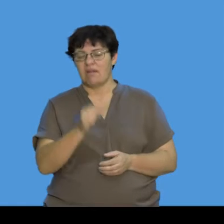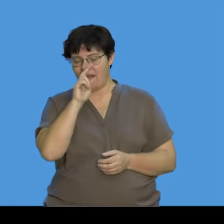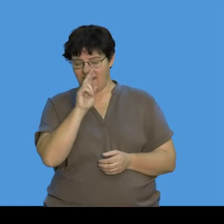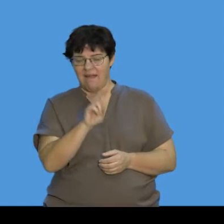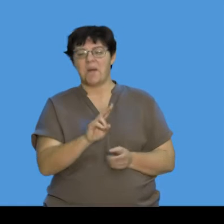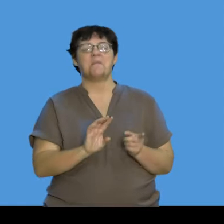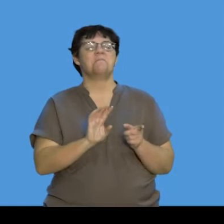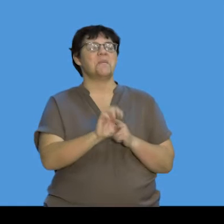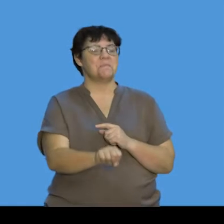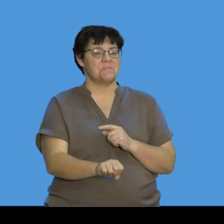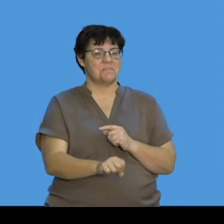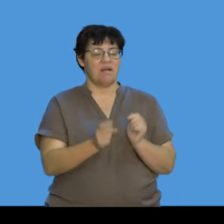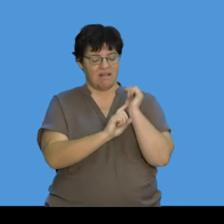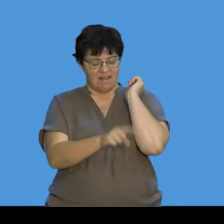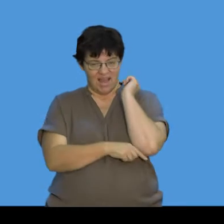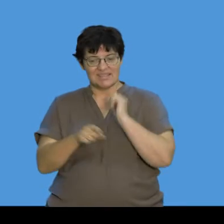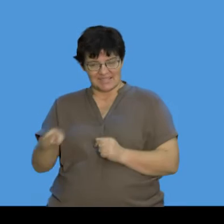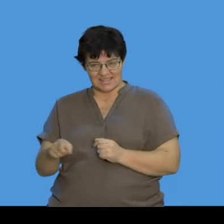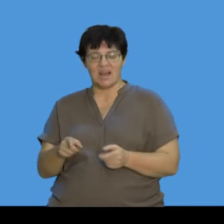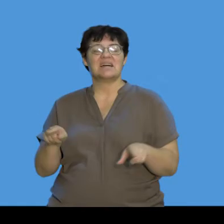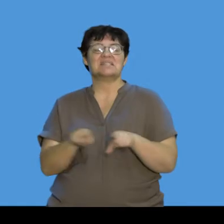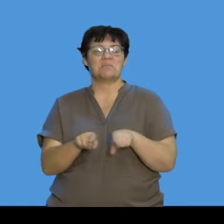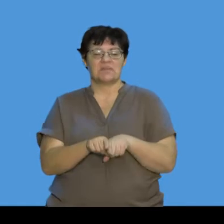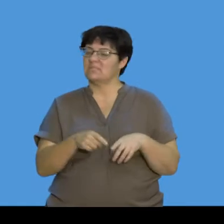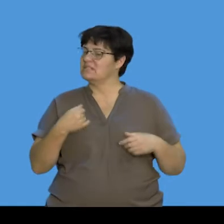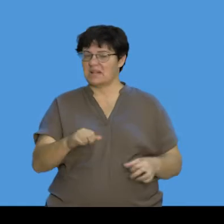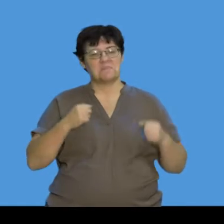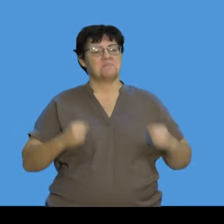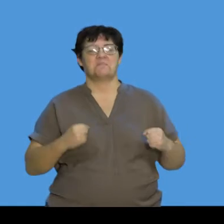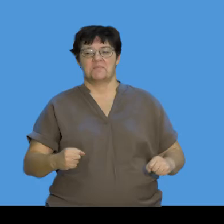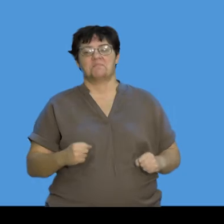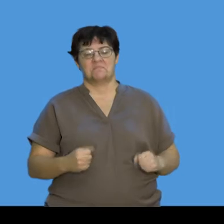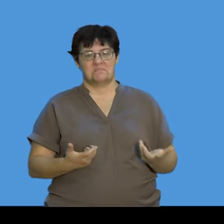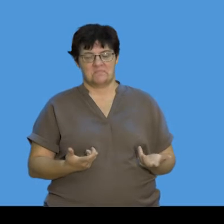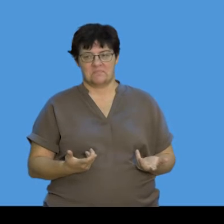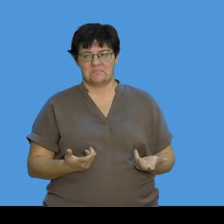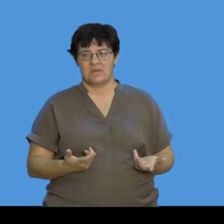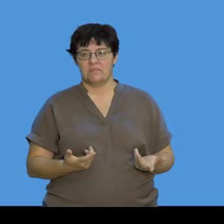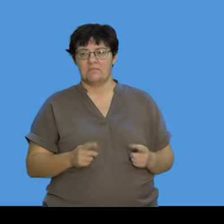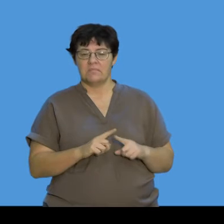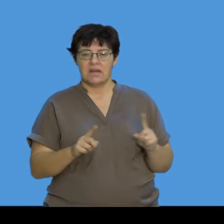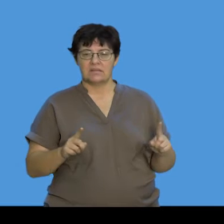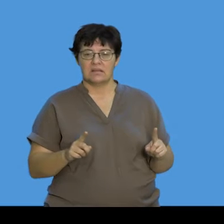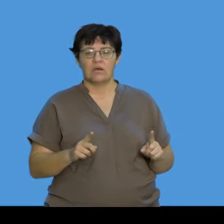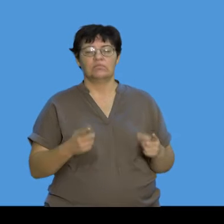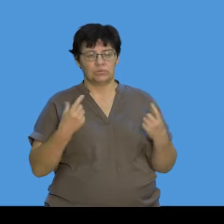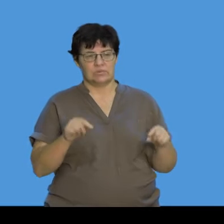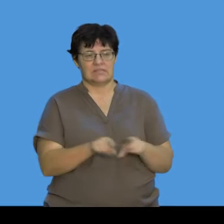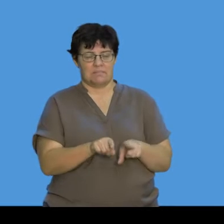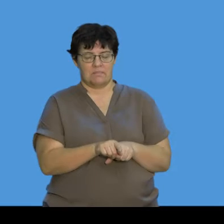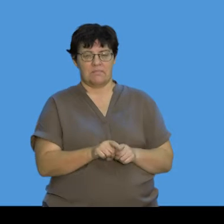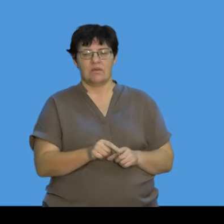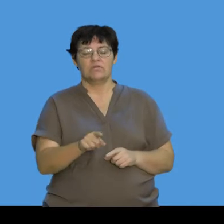that if I use the last ratio as well, it will still be the very same thing. But for argument's sake, let's do it as well, so